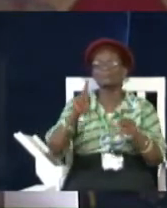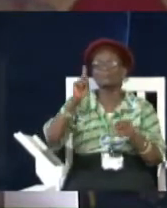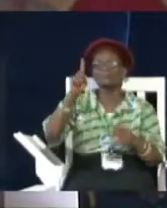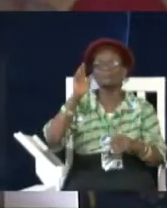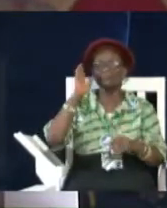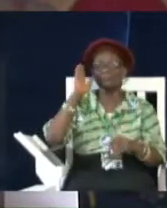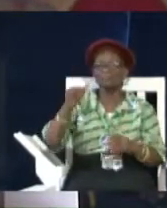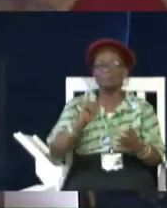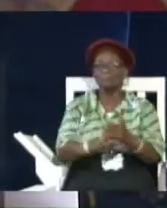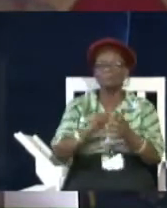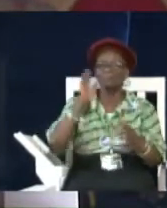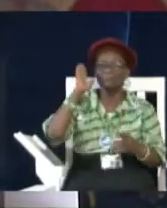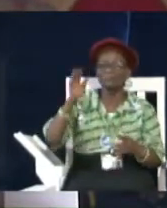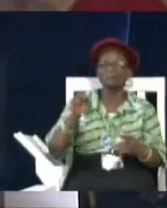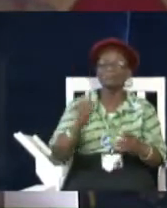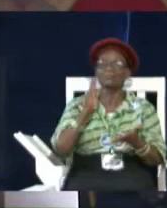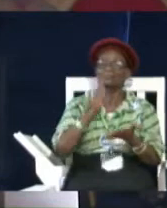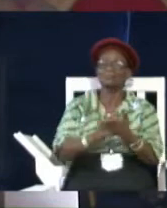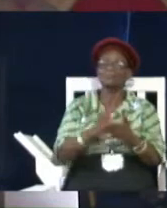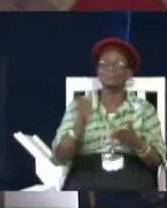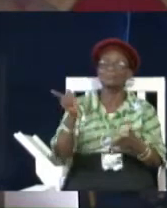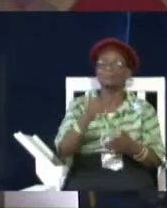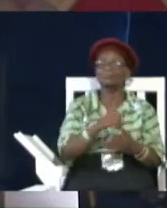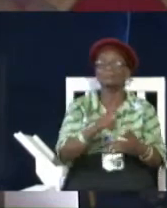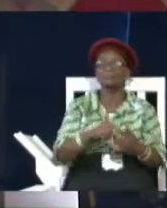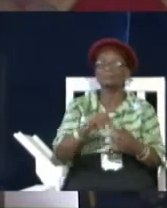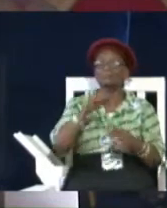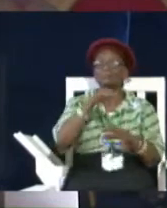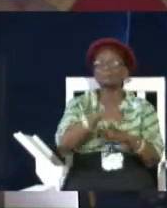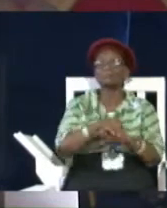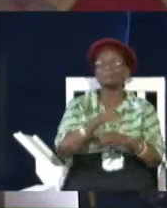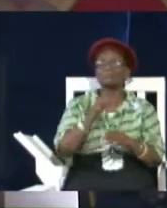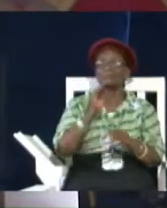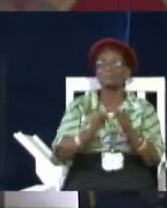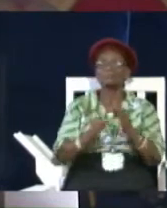If you like, pray for 5 minutes and go.